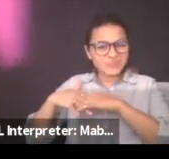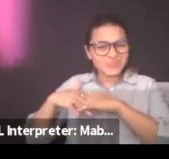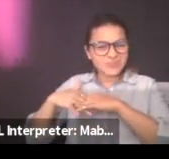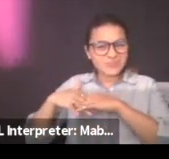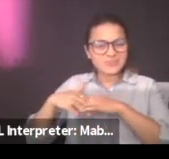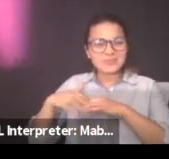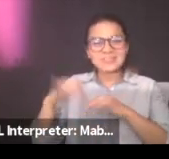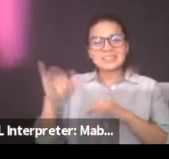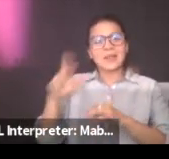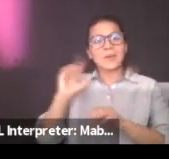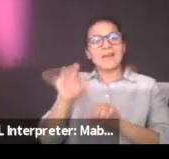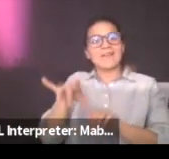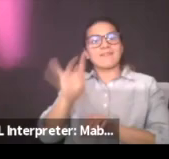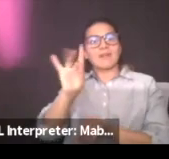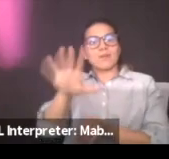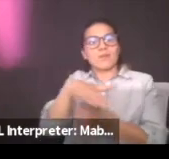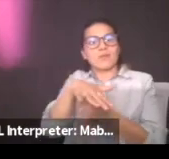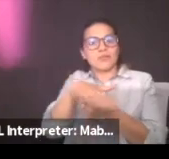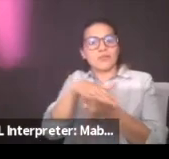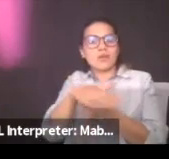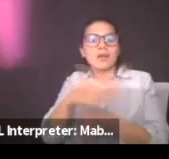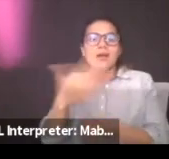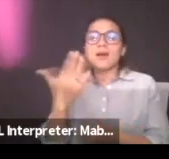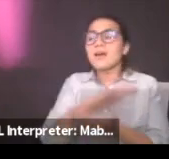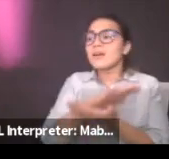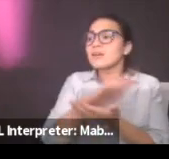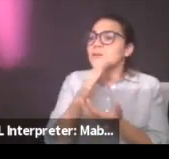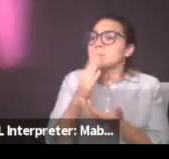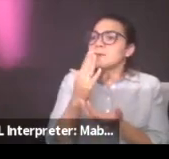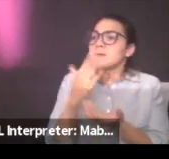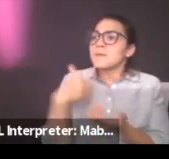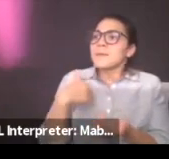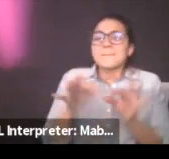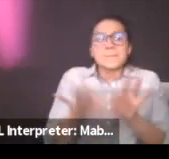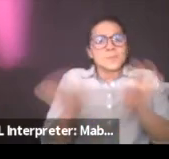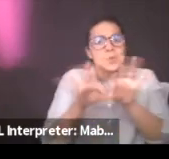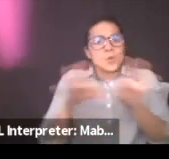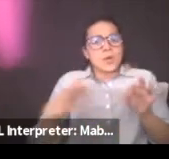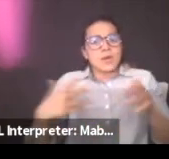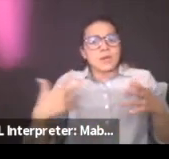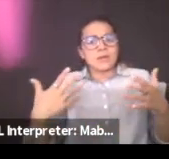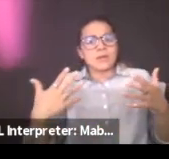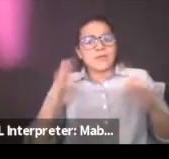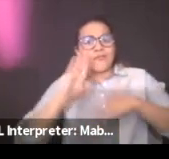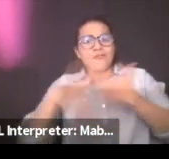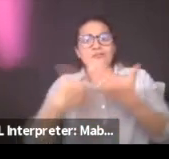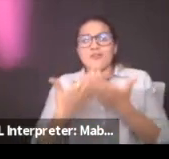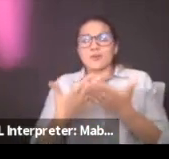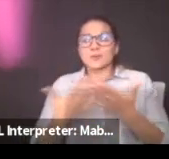right? But it's also good, I think, for us to take a breath together as we